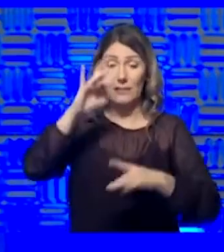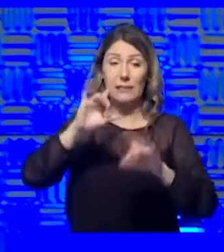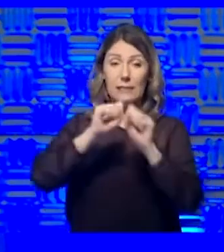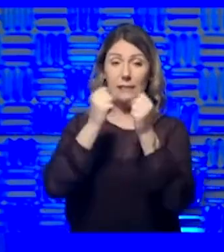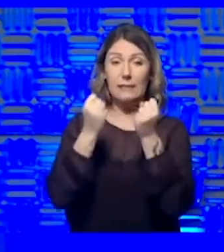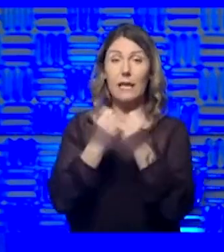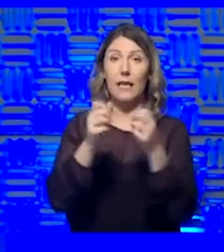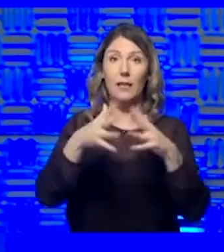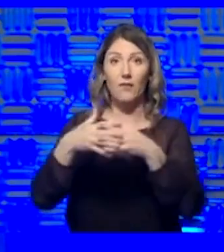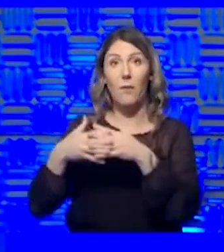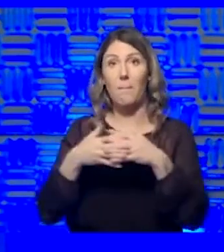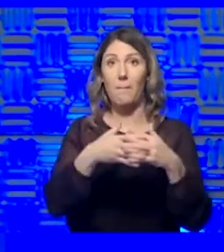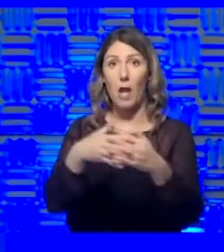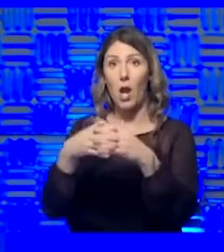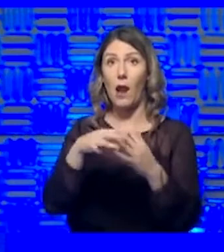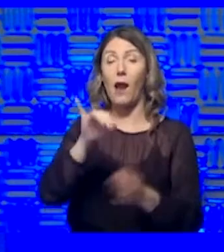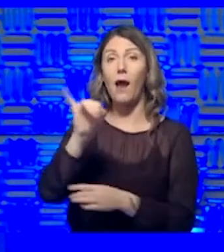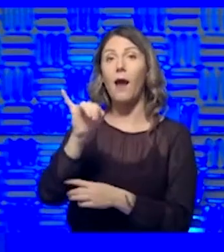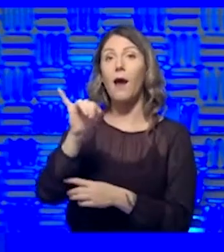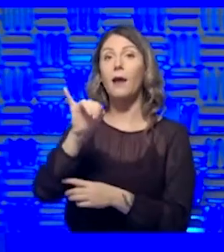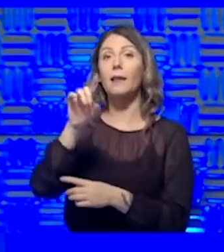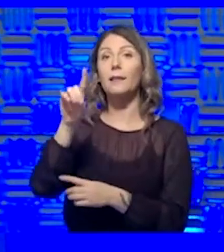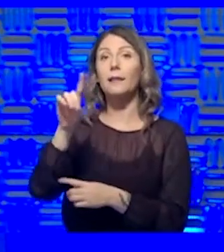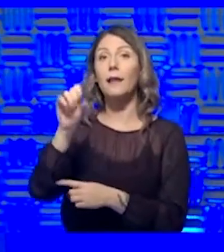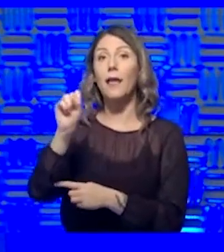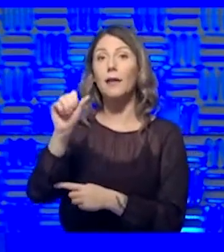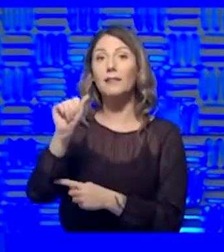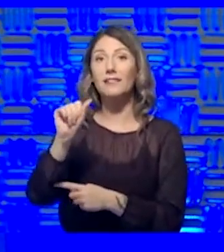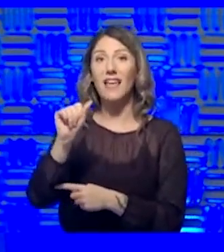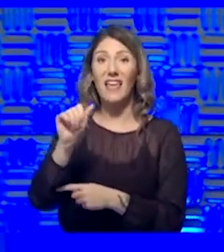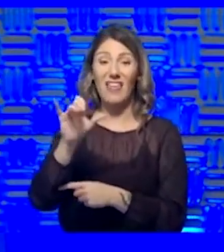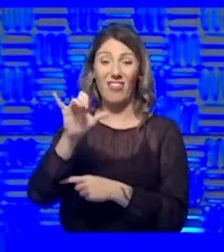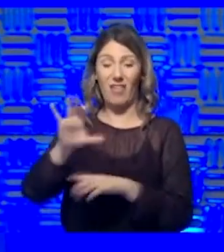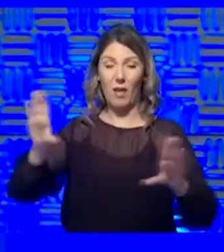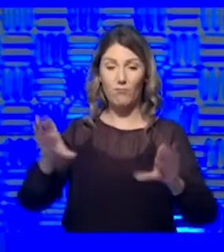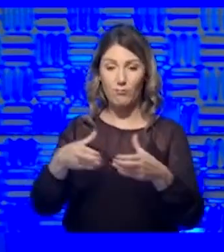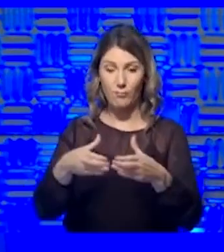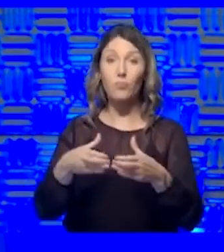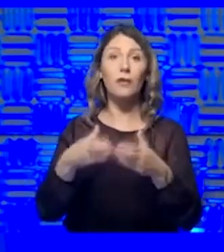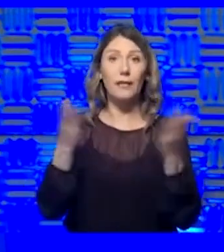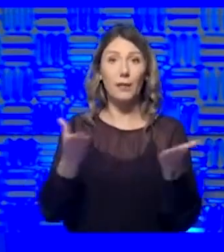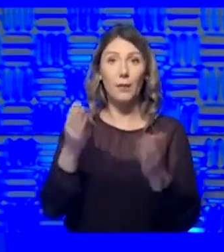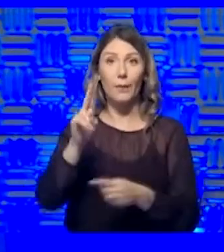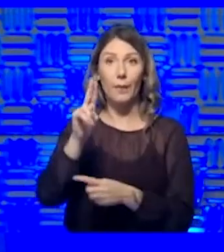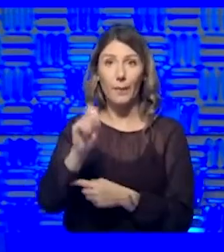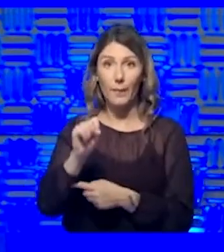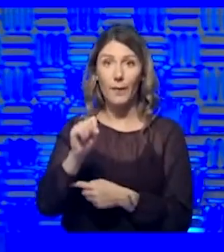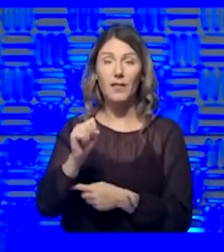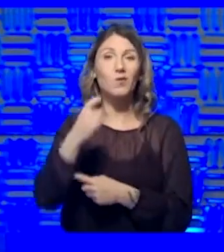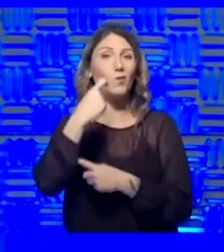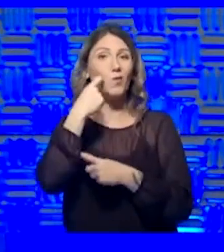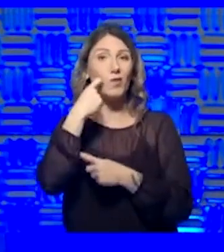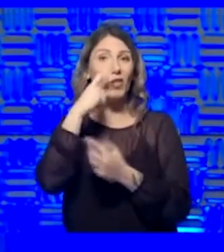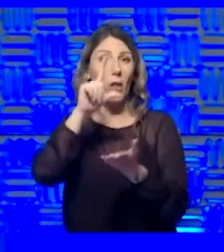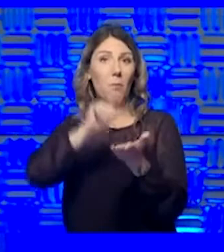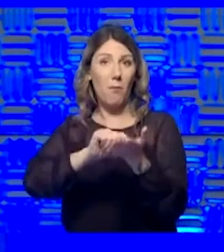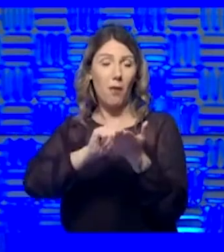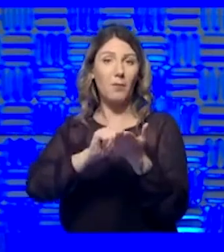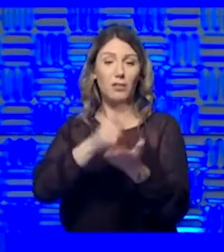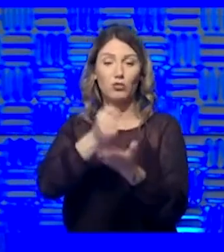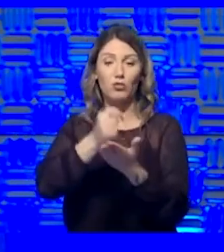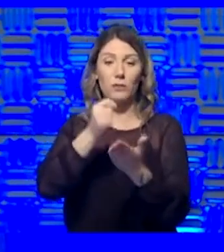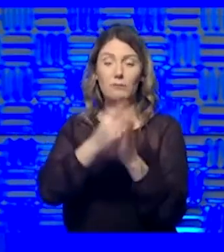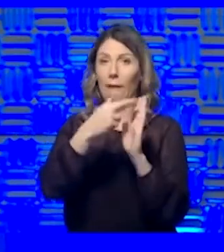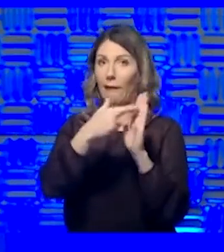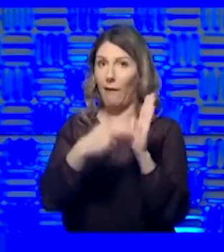America, IDSA, which is our main infectious disease physician body here in the United States, recently published treatment